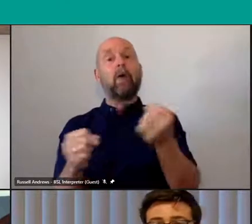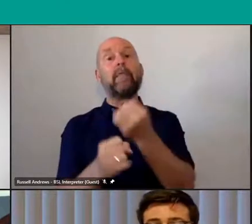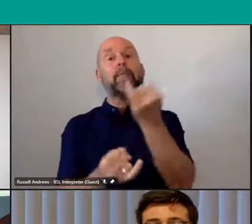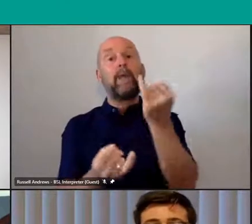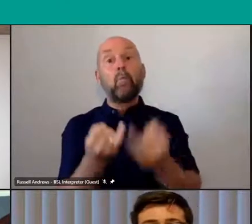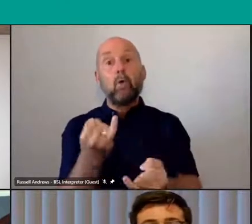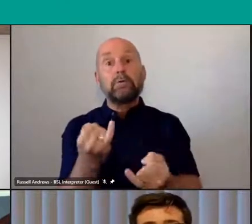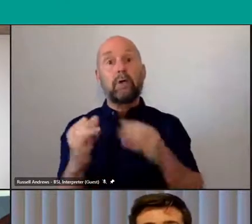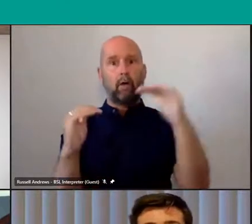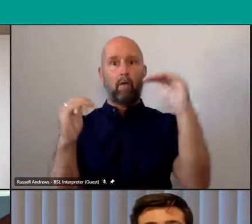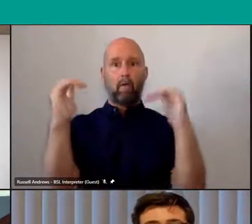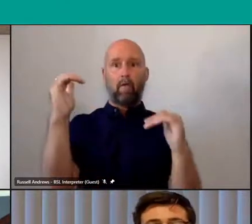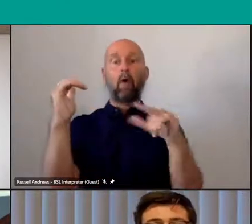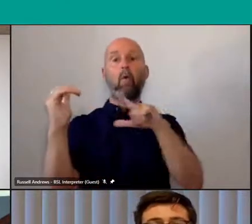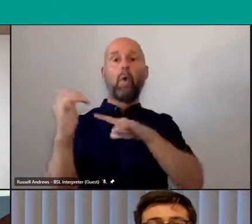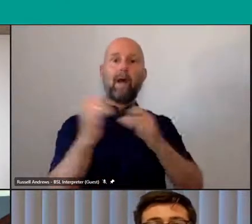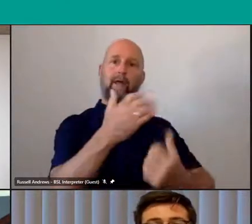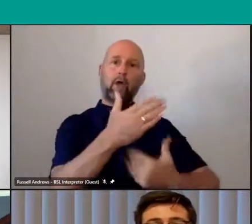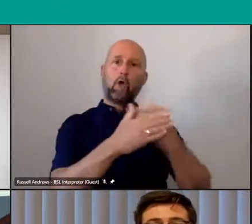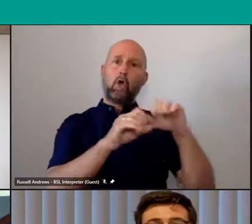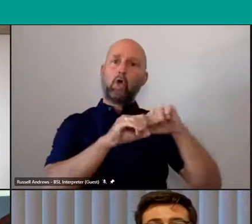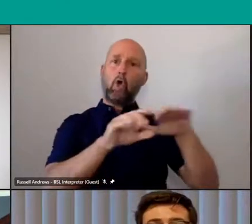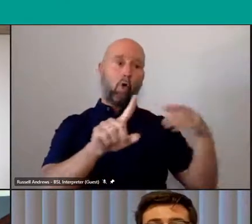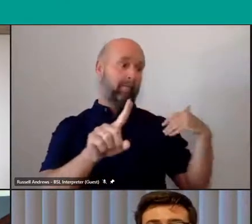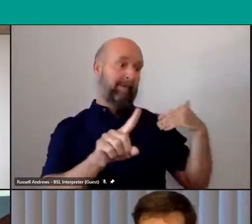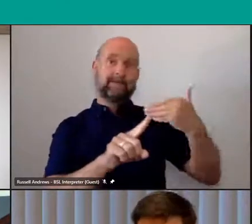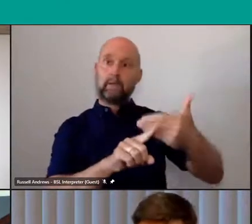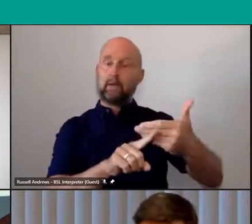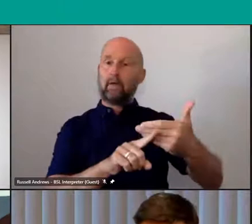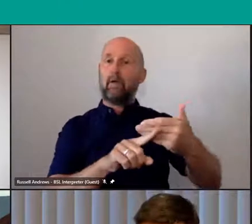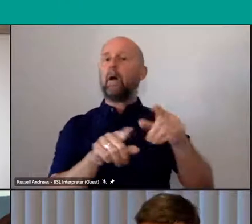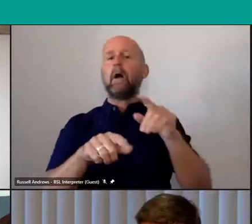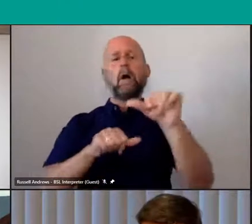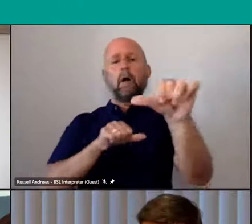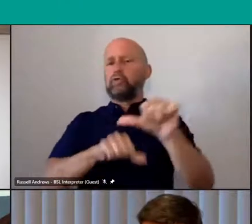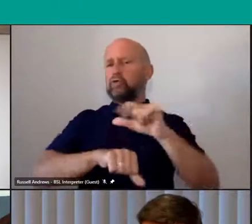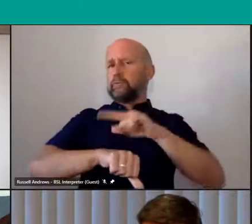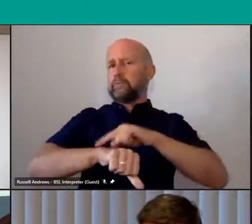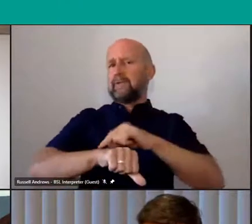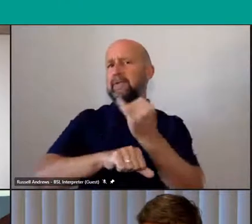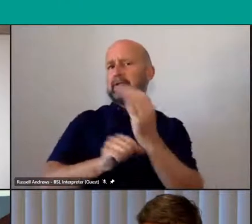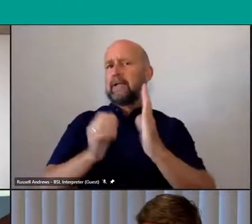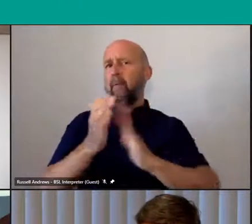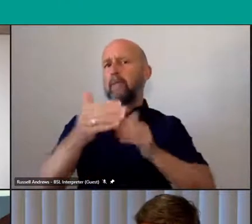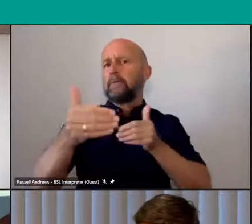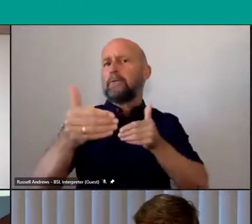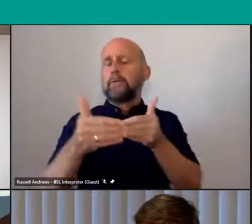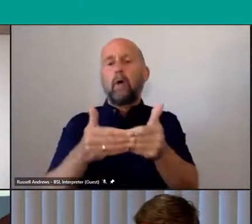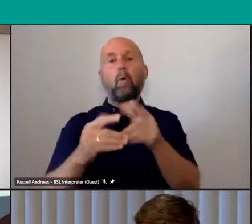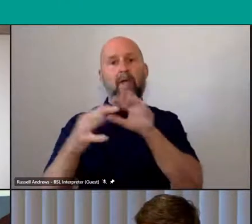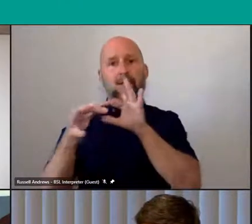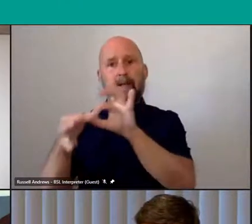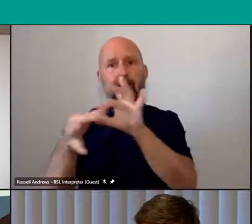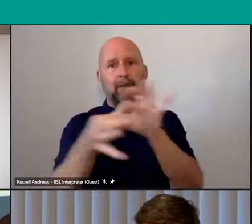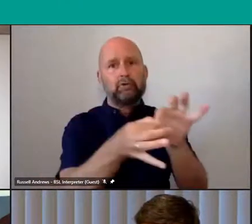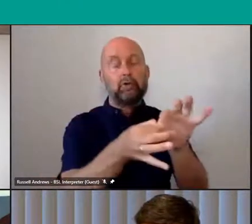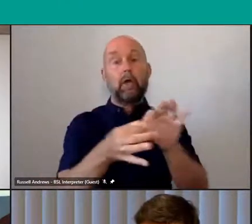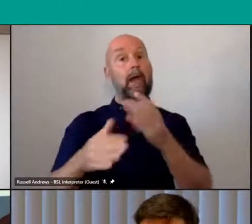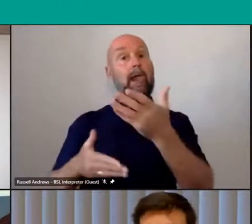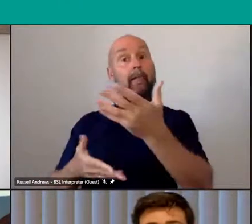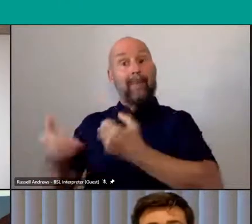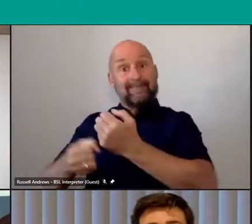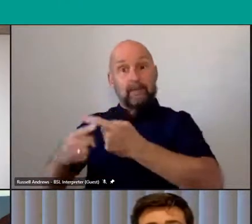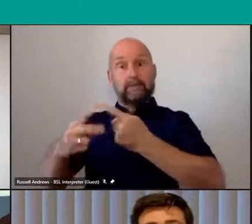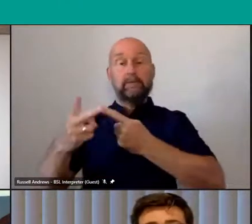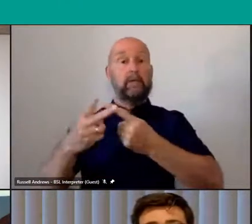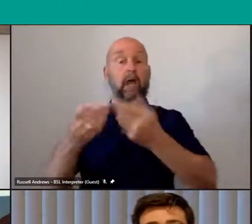COVID. And in the short time that we've had available, we've engaged with as many people as we could. People in business, people in the